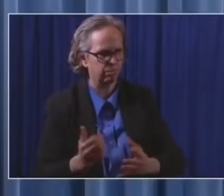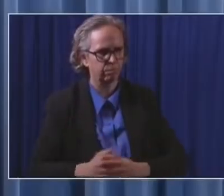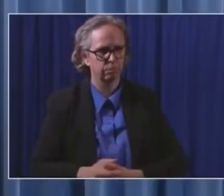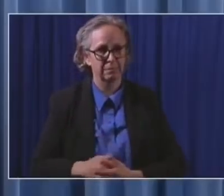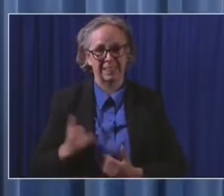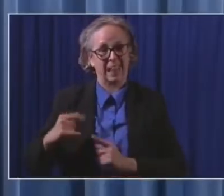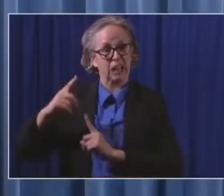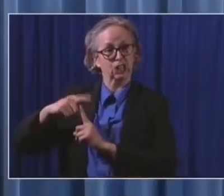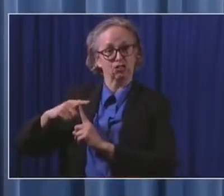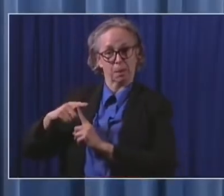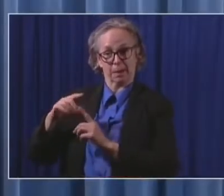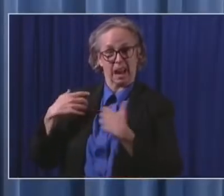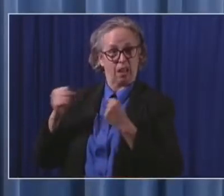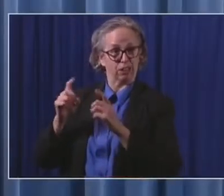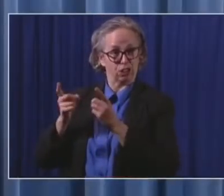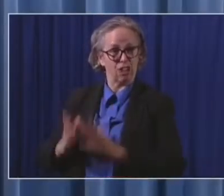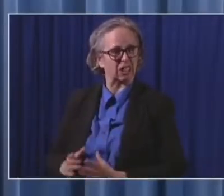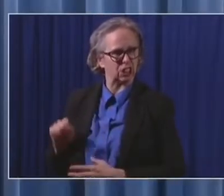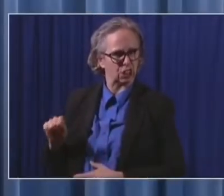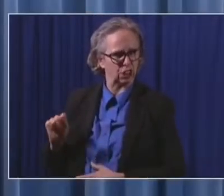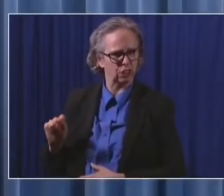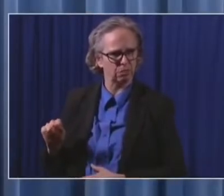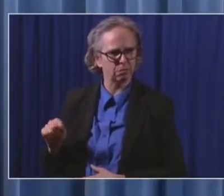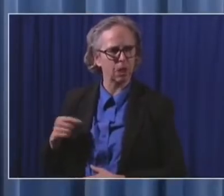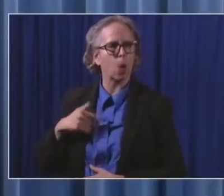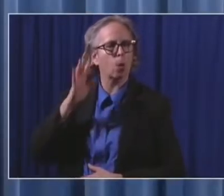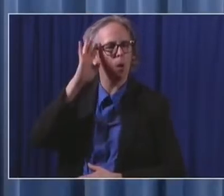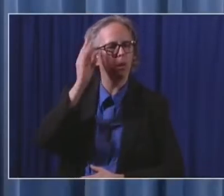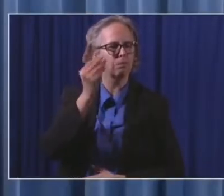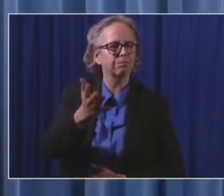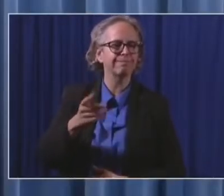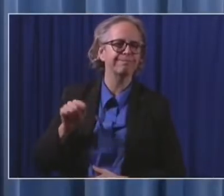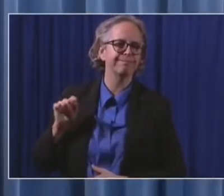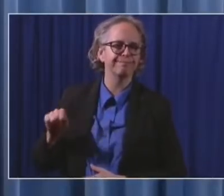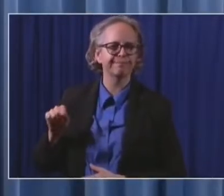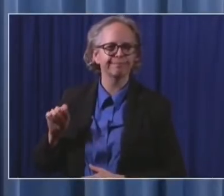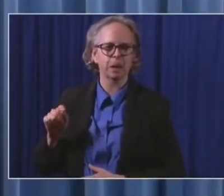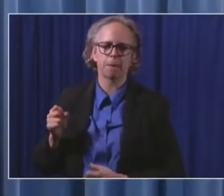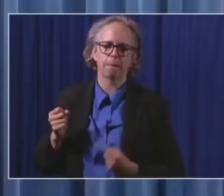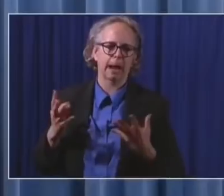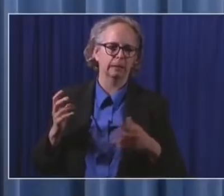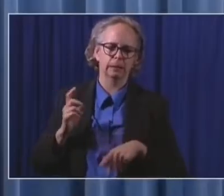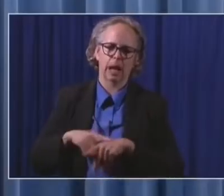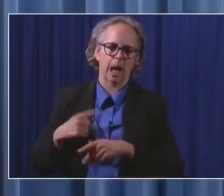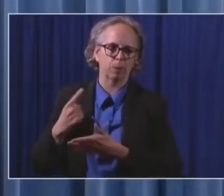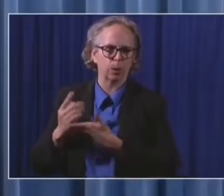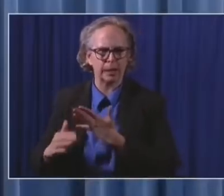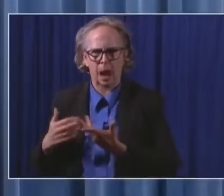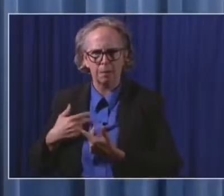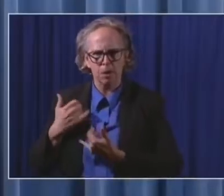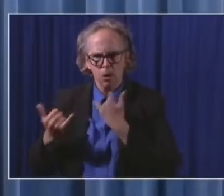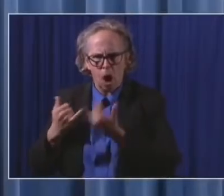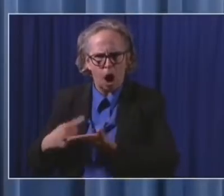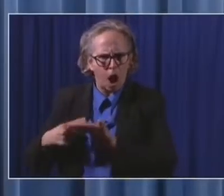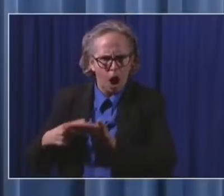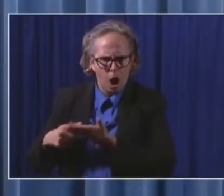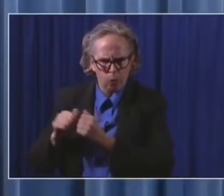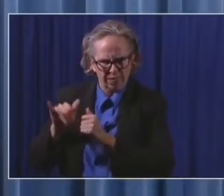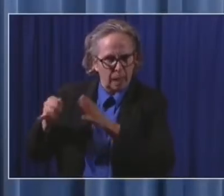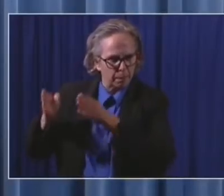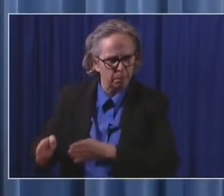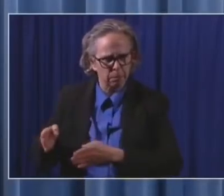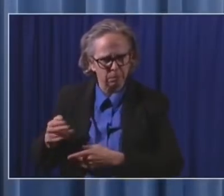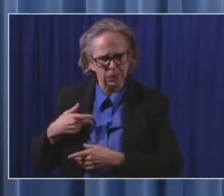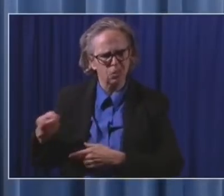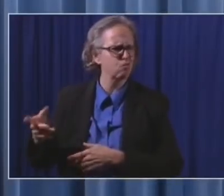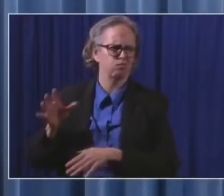health director. So that is ongoing. The current health director, I will tell you,